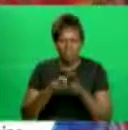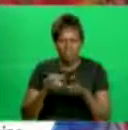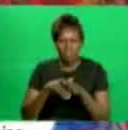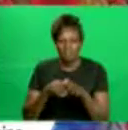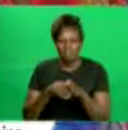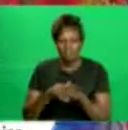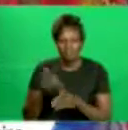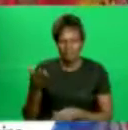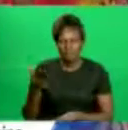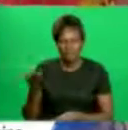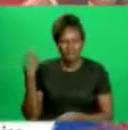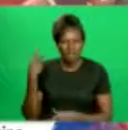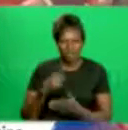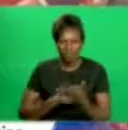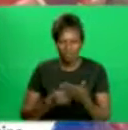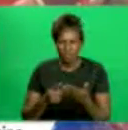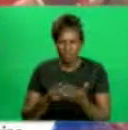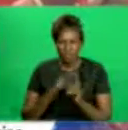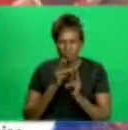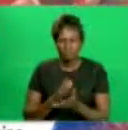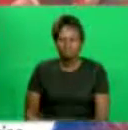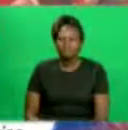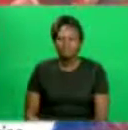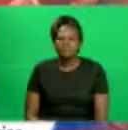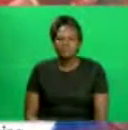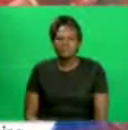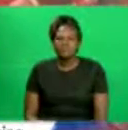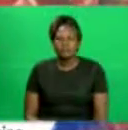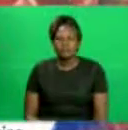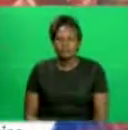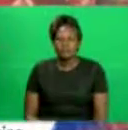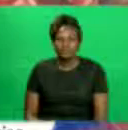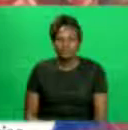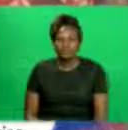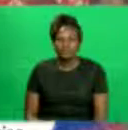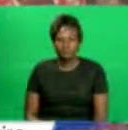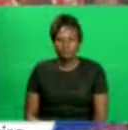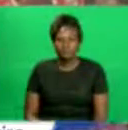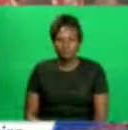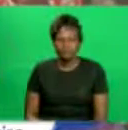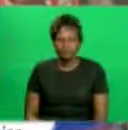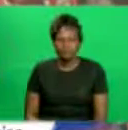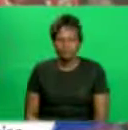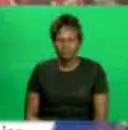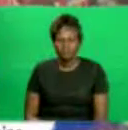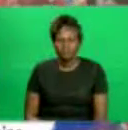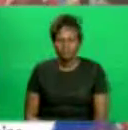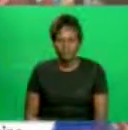mtitu wa ndoo wiki jana. Nikiripotia MBCI taarifa, langu jina ni Kabira Daisy.